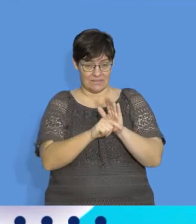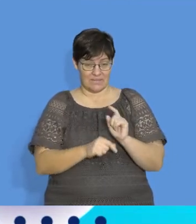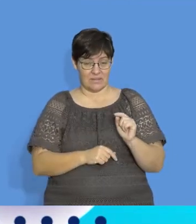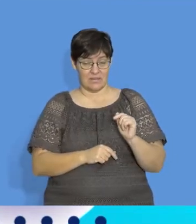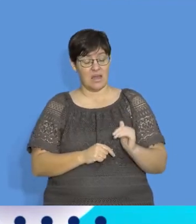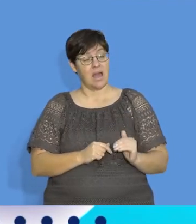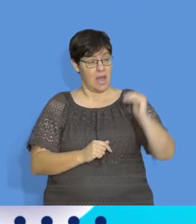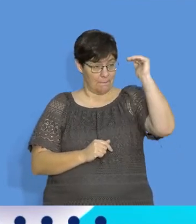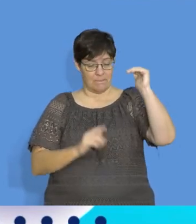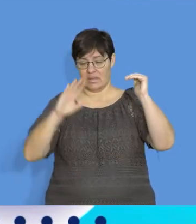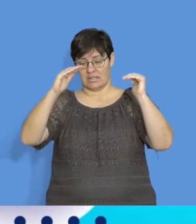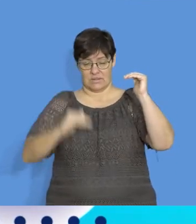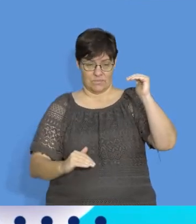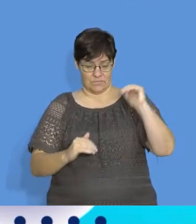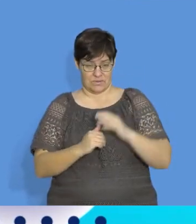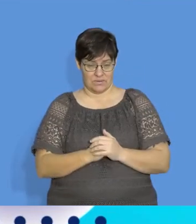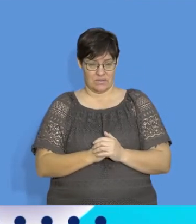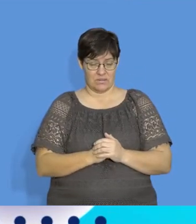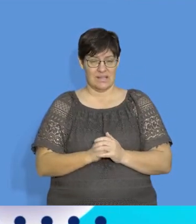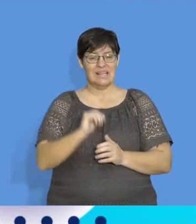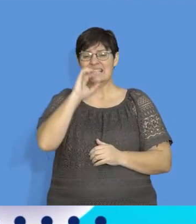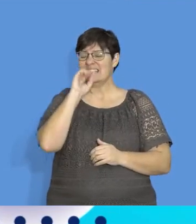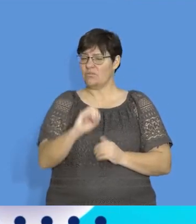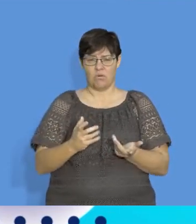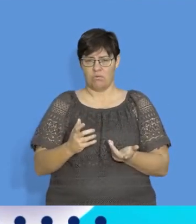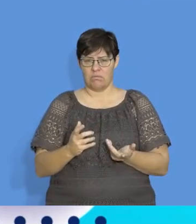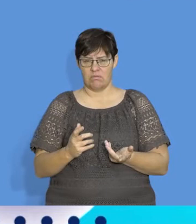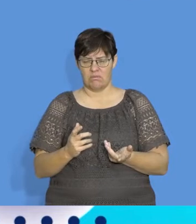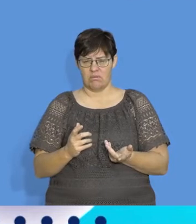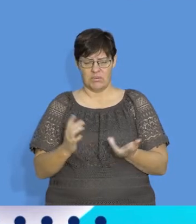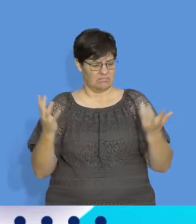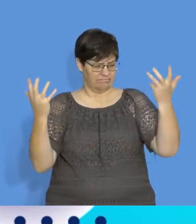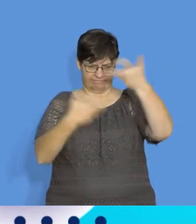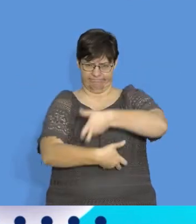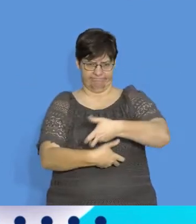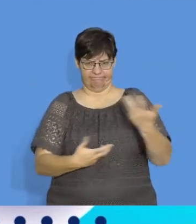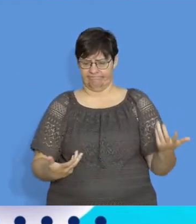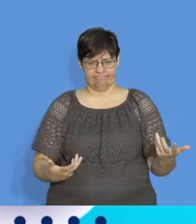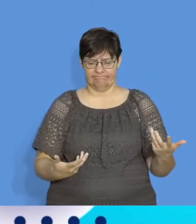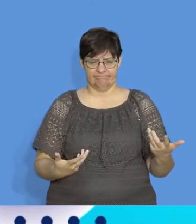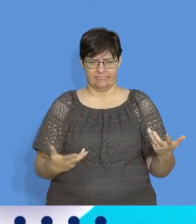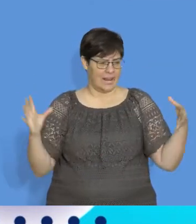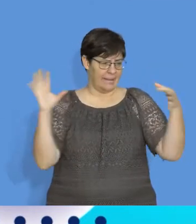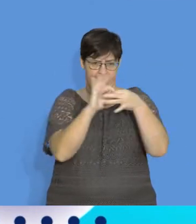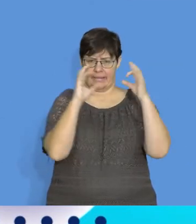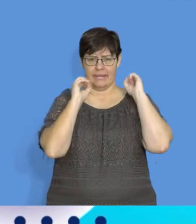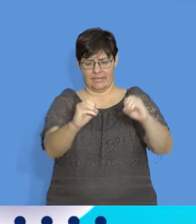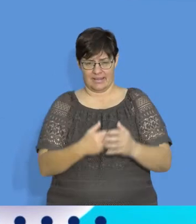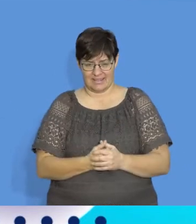Negative correlation, one goes up, the other goes down. Zero correlation, no